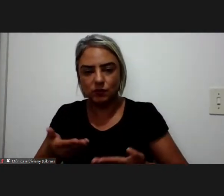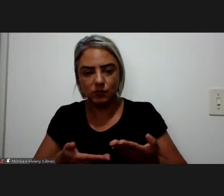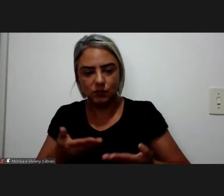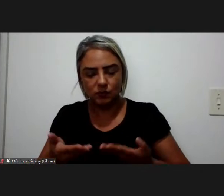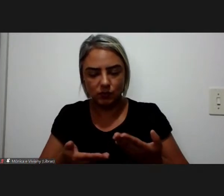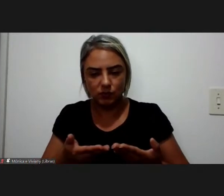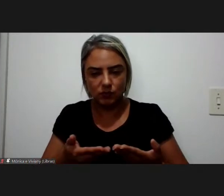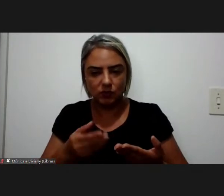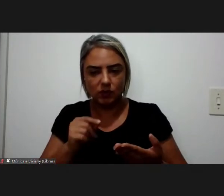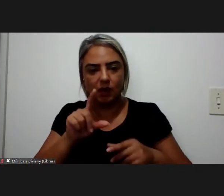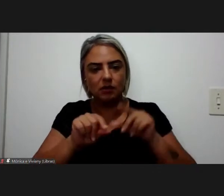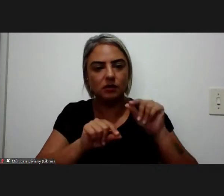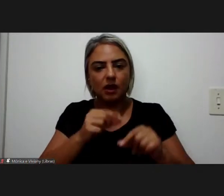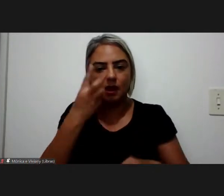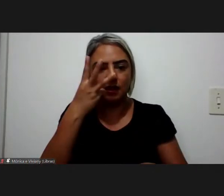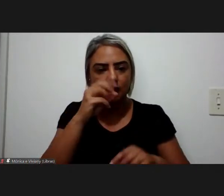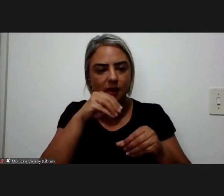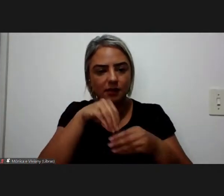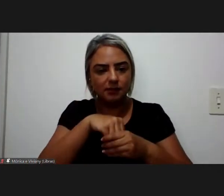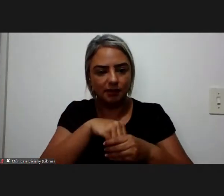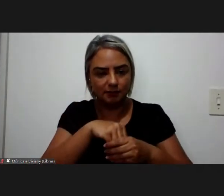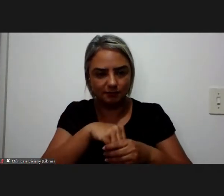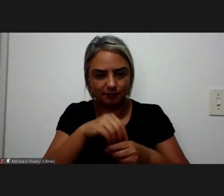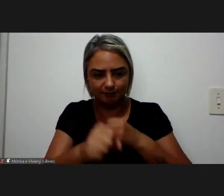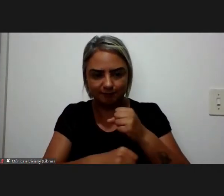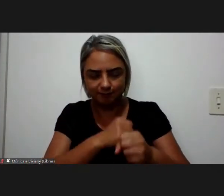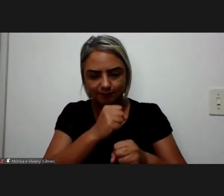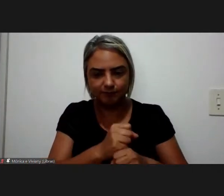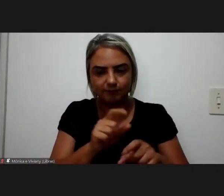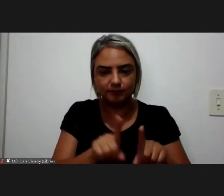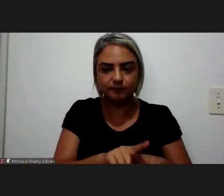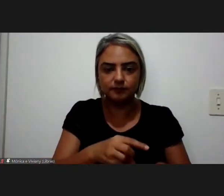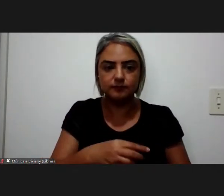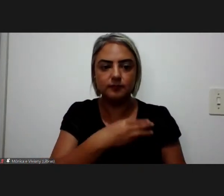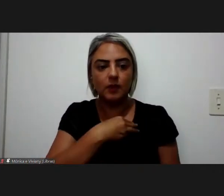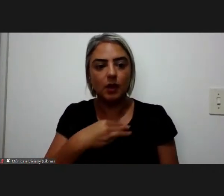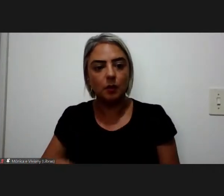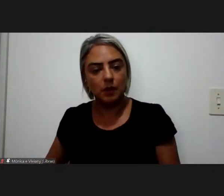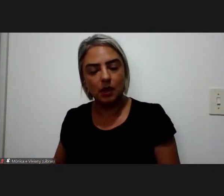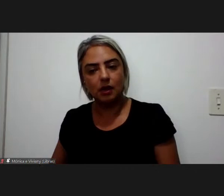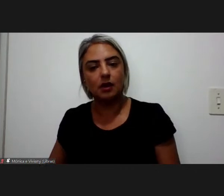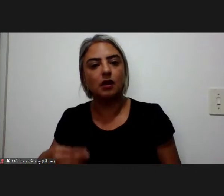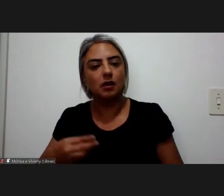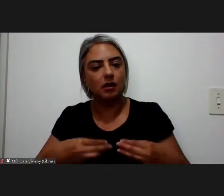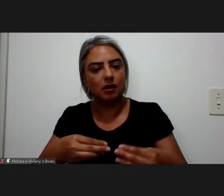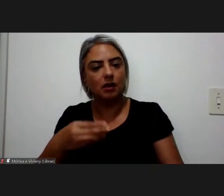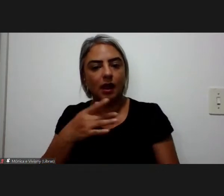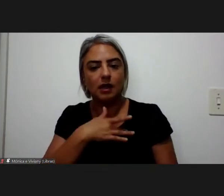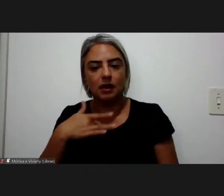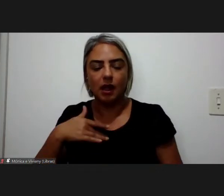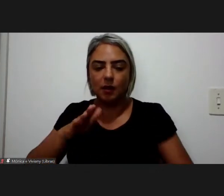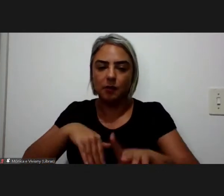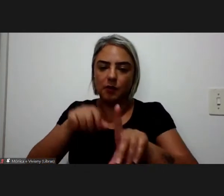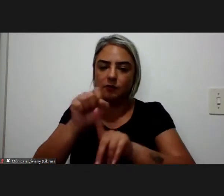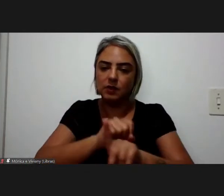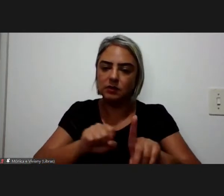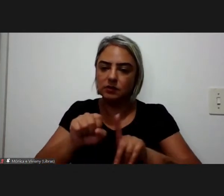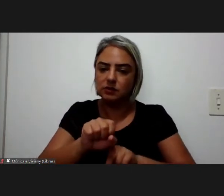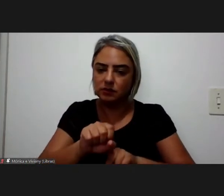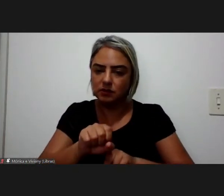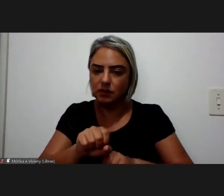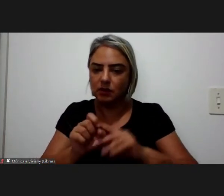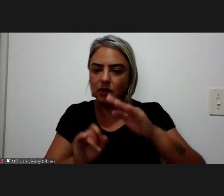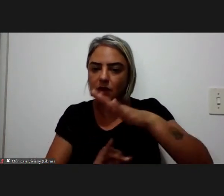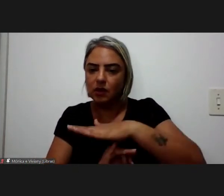and people that give health services, which were elected at each 3 years. Beyond the Ministry of Health, we also have part